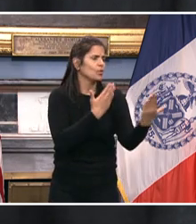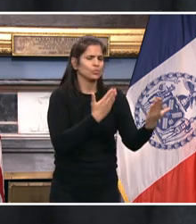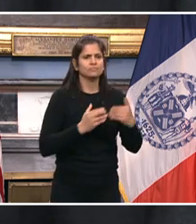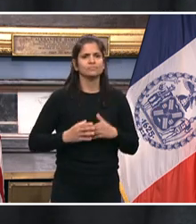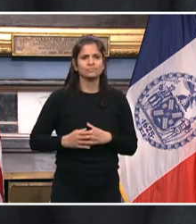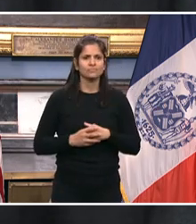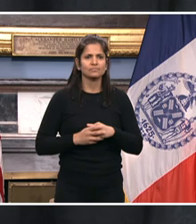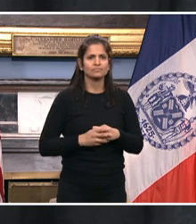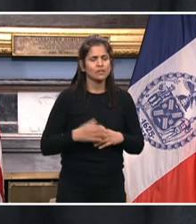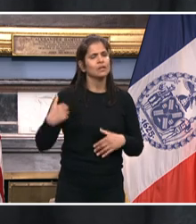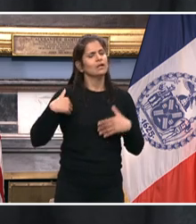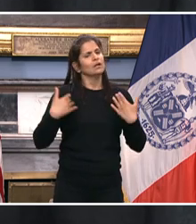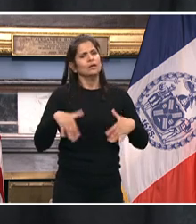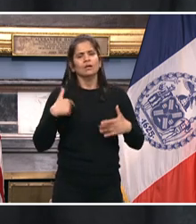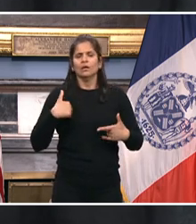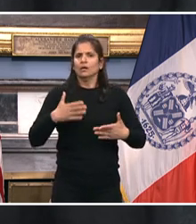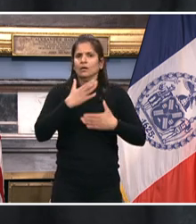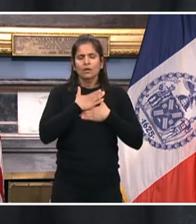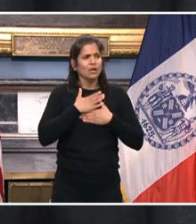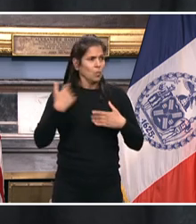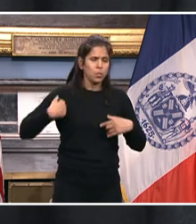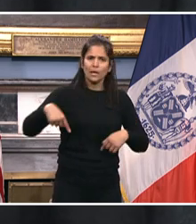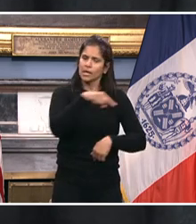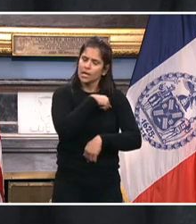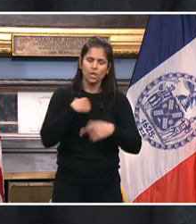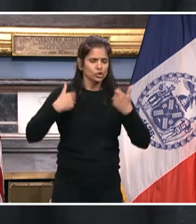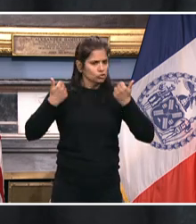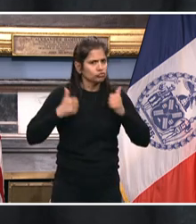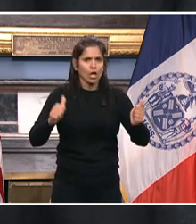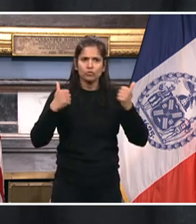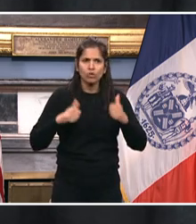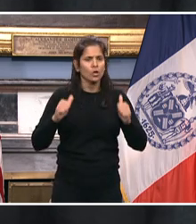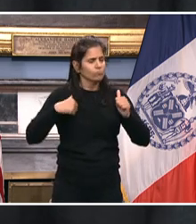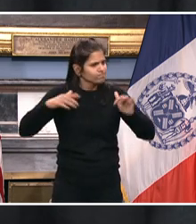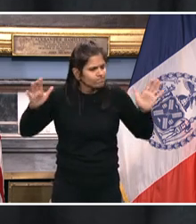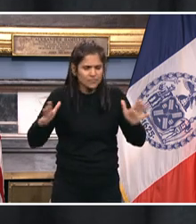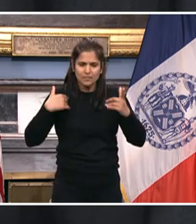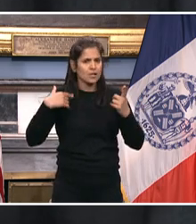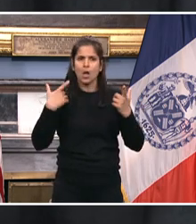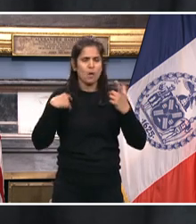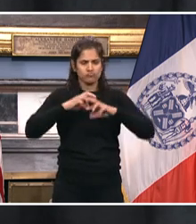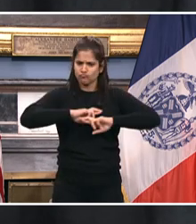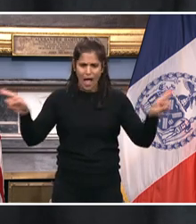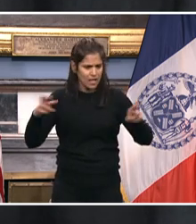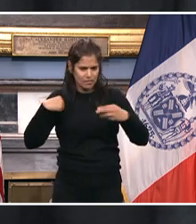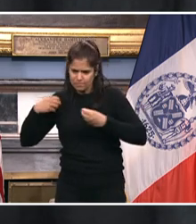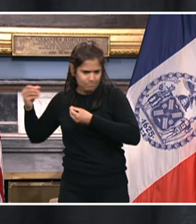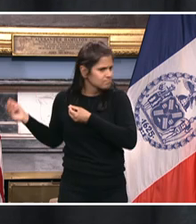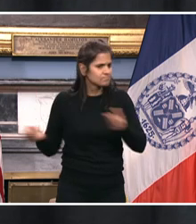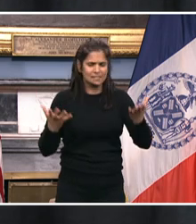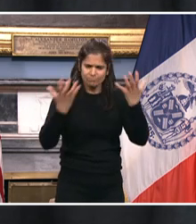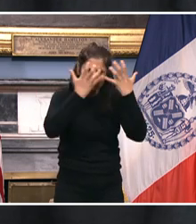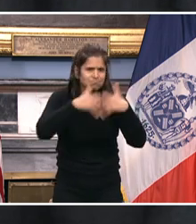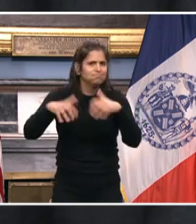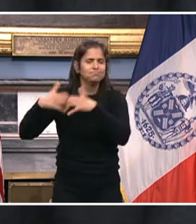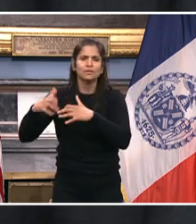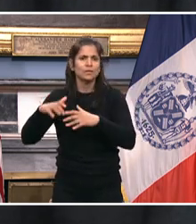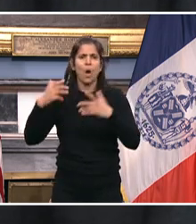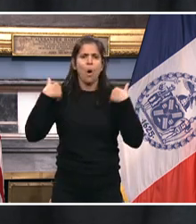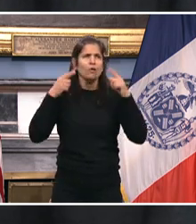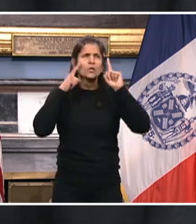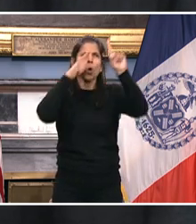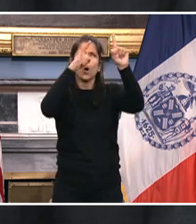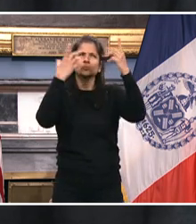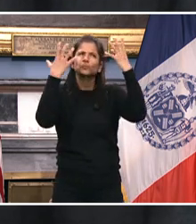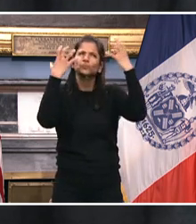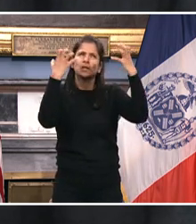this hospital is one of the last ones we need to set up. The more New Yorkers do the great, great work you're doing with social distancing and shelter in